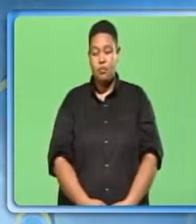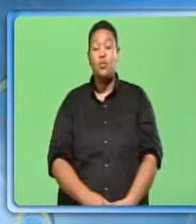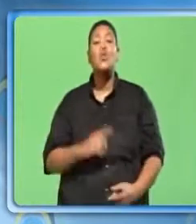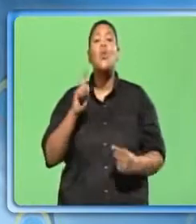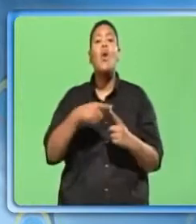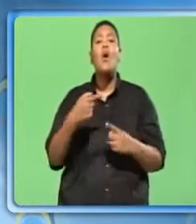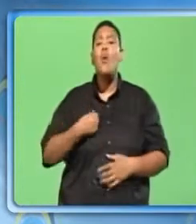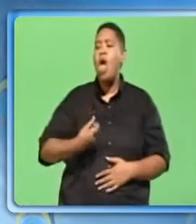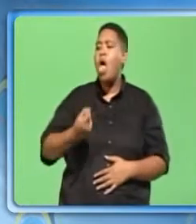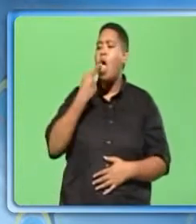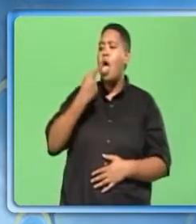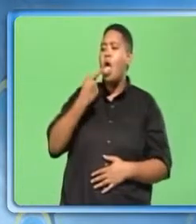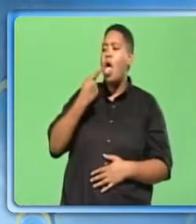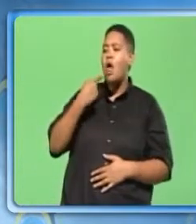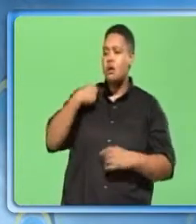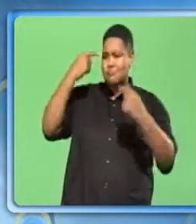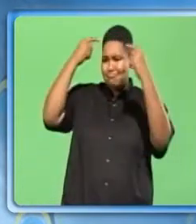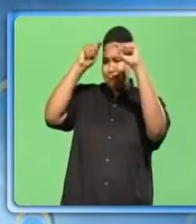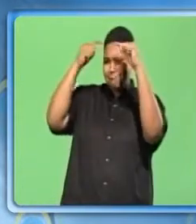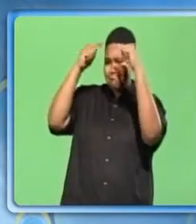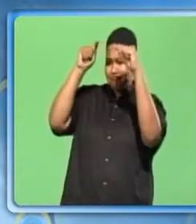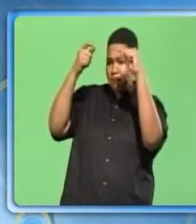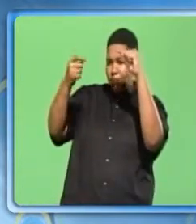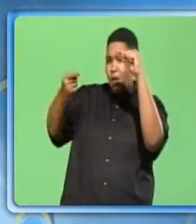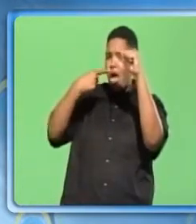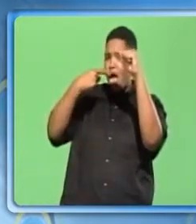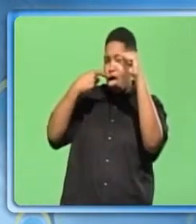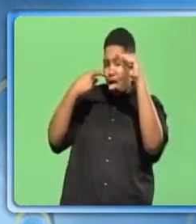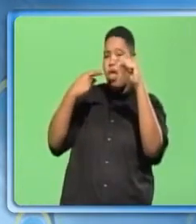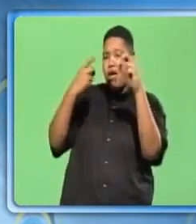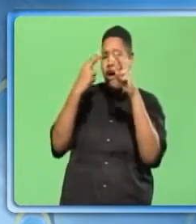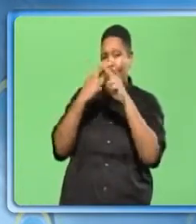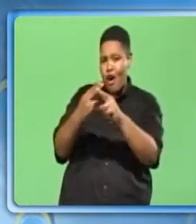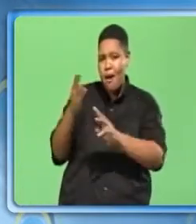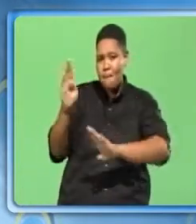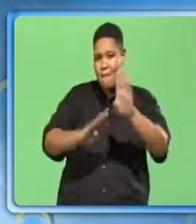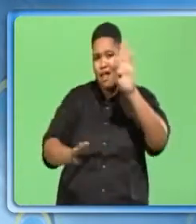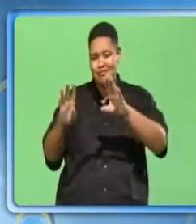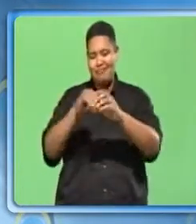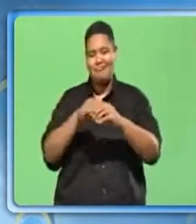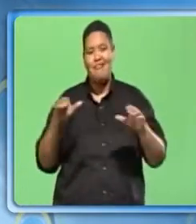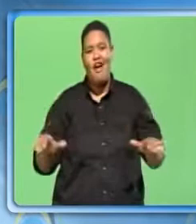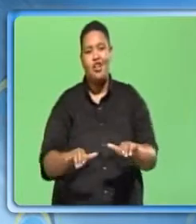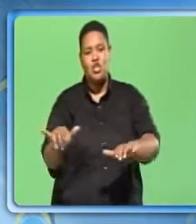When we take a tablet for a headache, that is also biology in action.